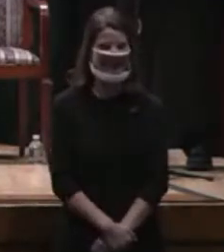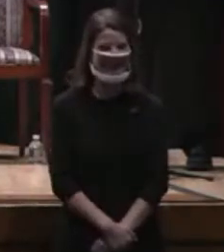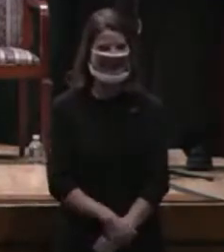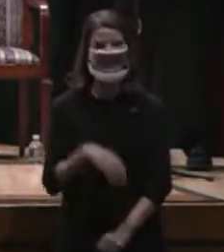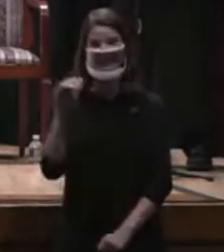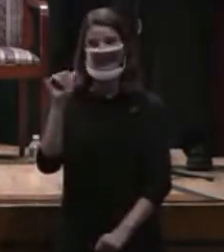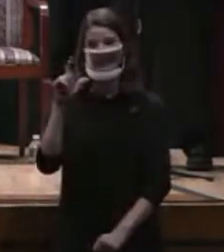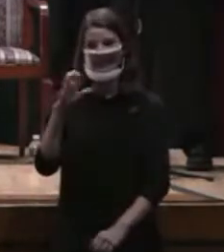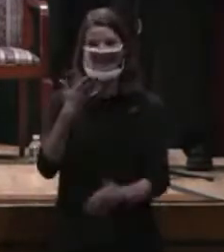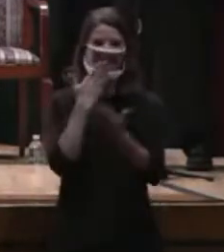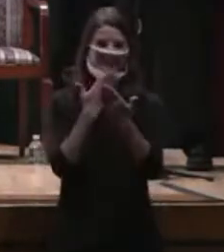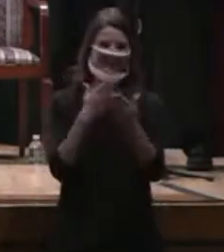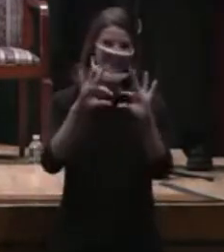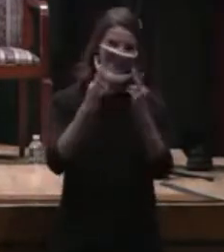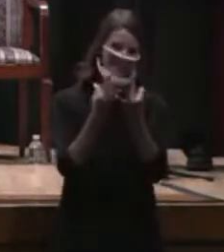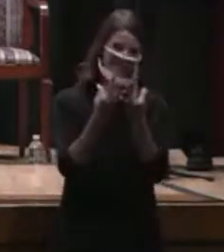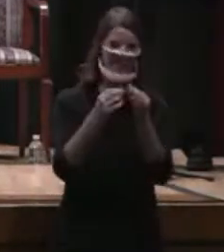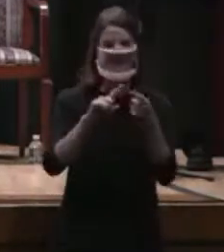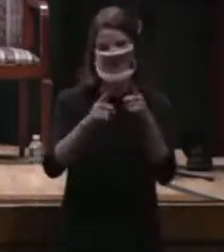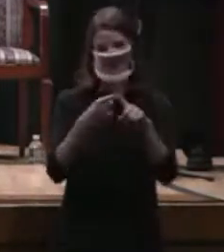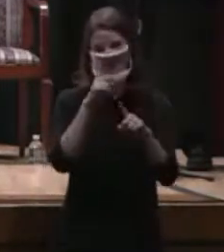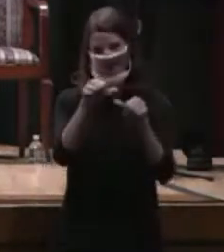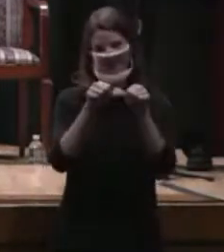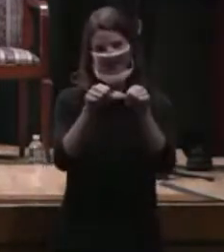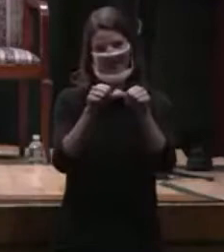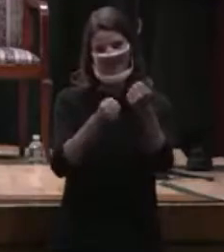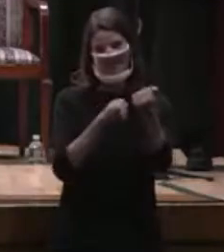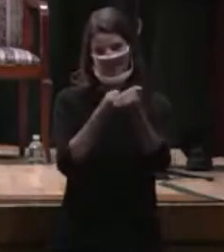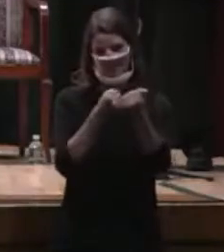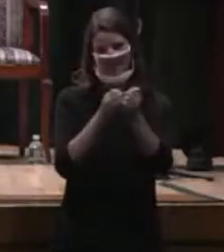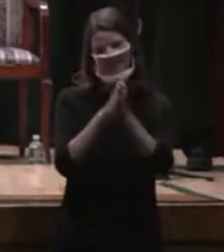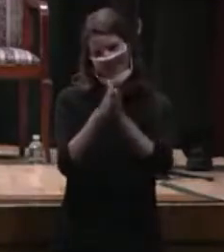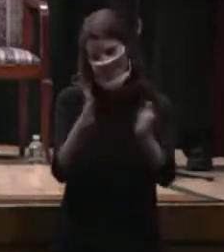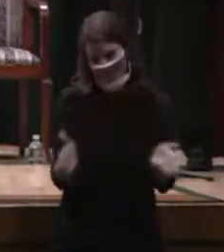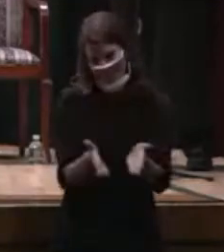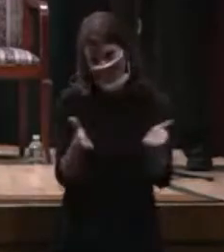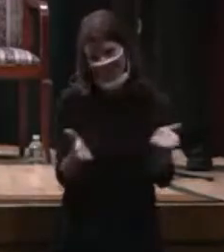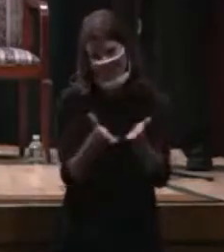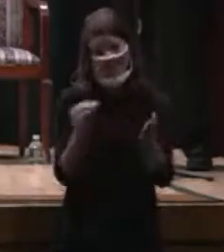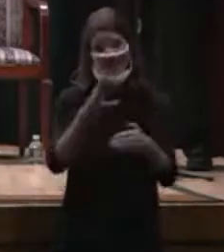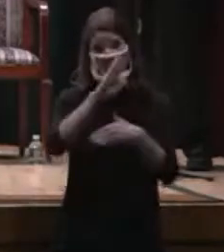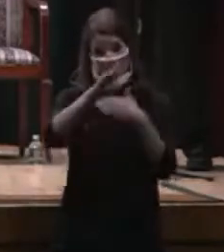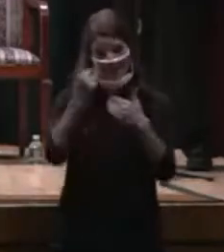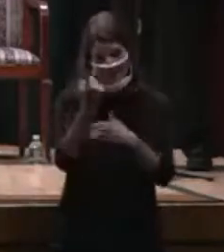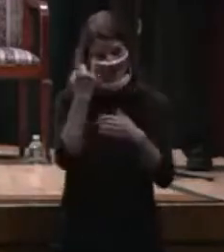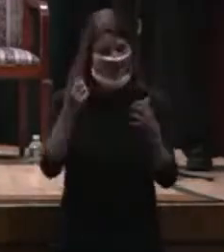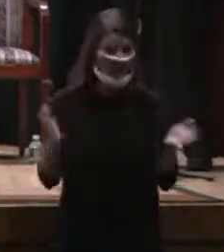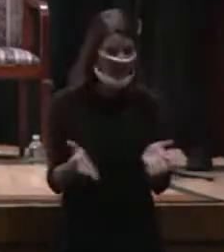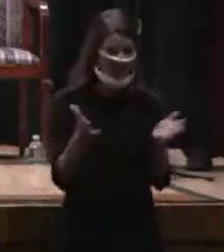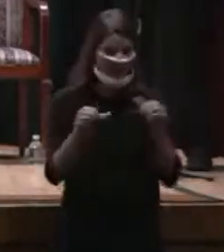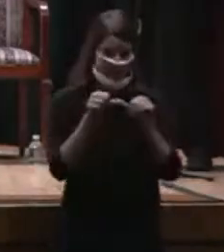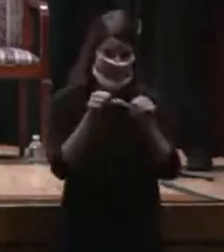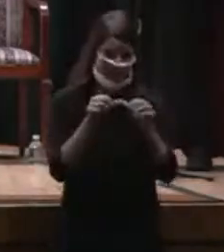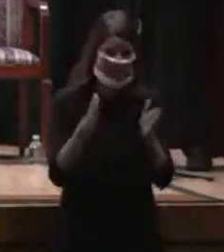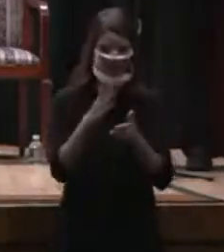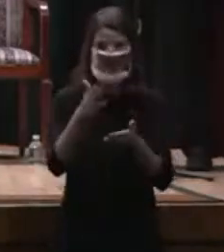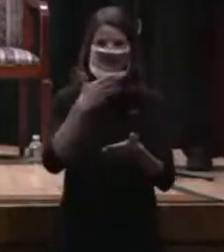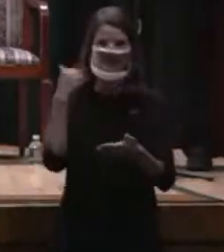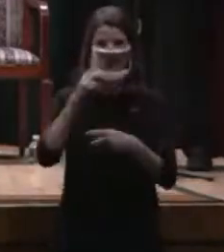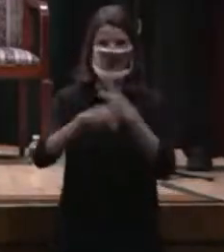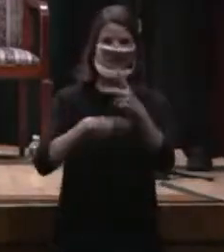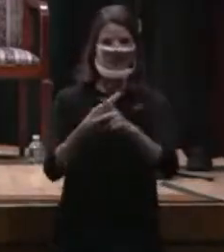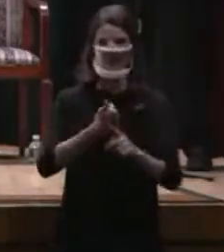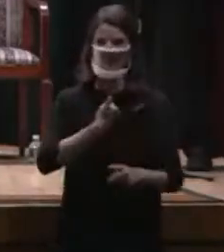Alex would like to thank her family and friends for their continued support and encouragement, and for always pushing her to be the best version of